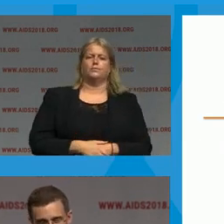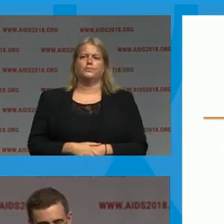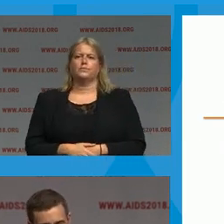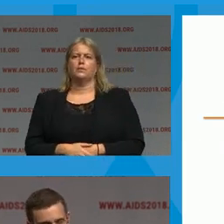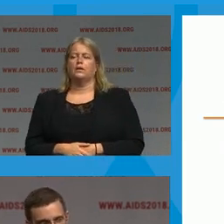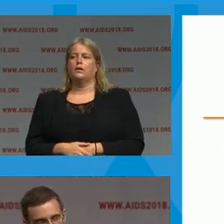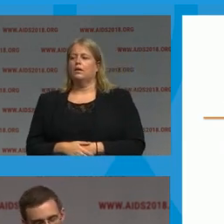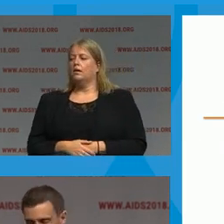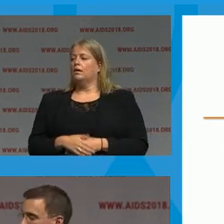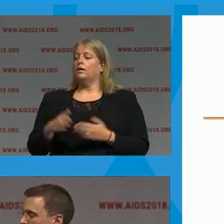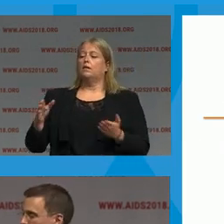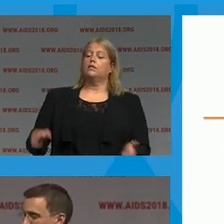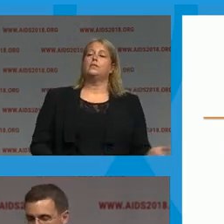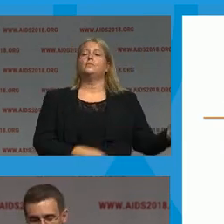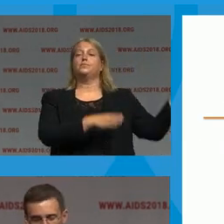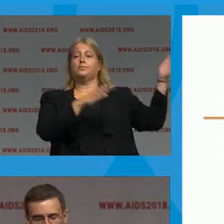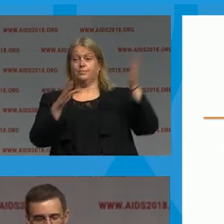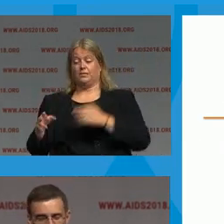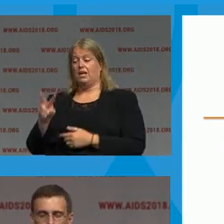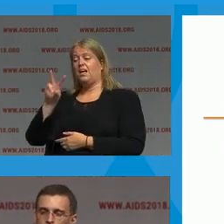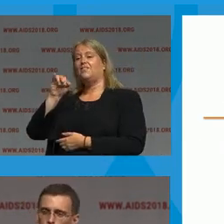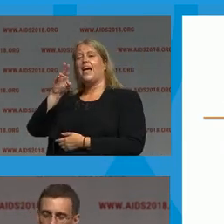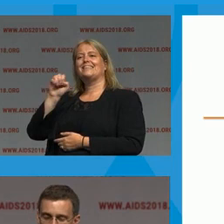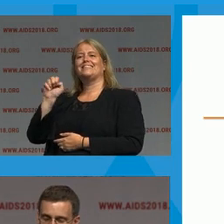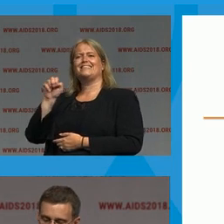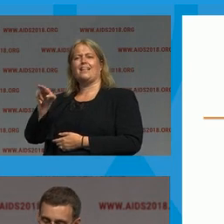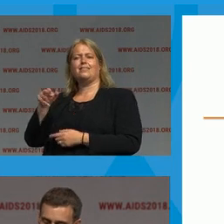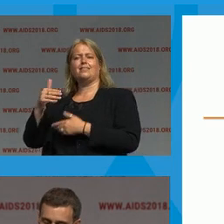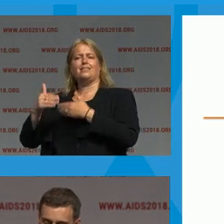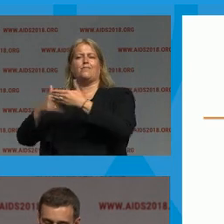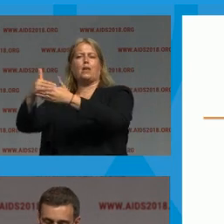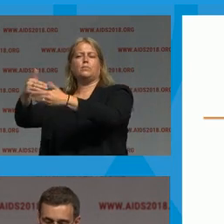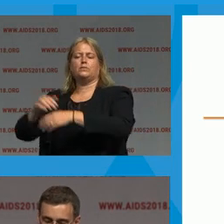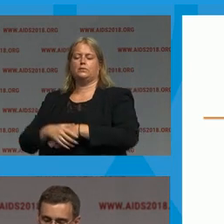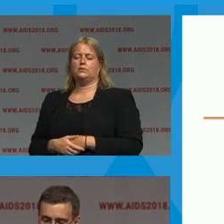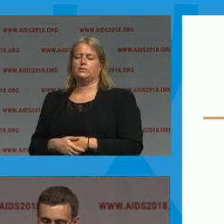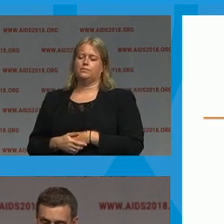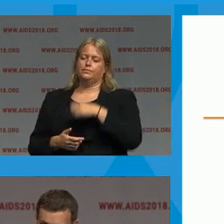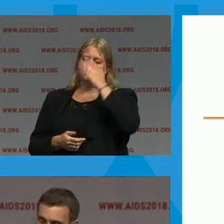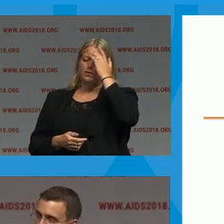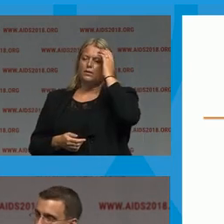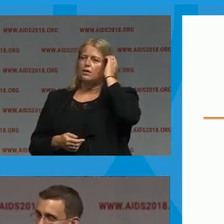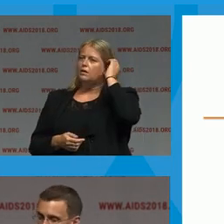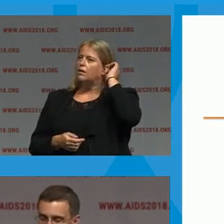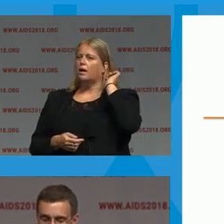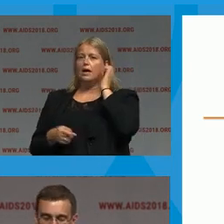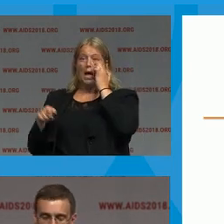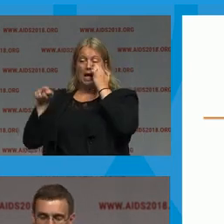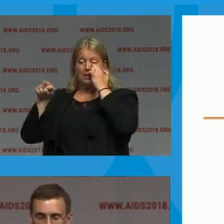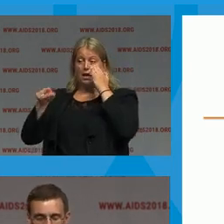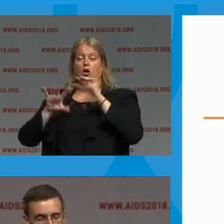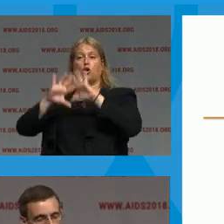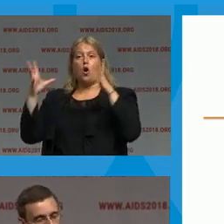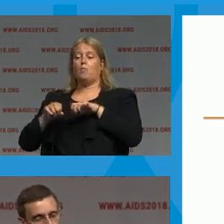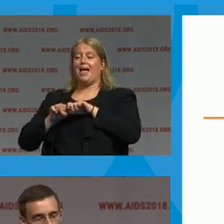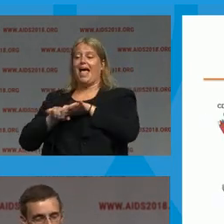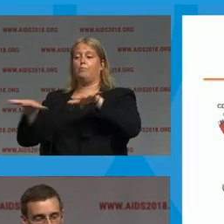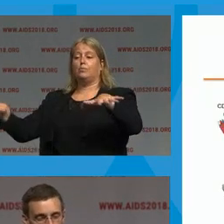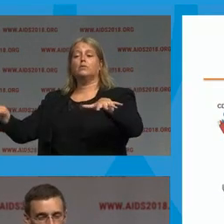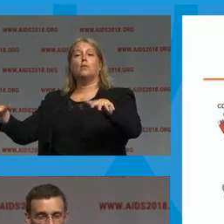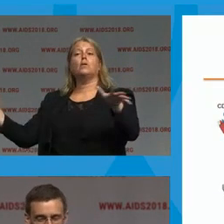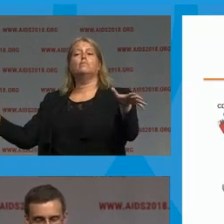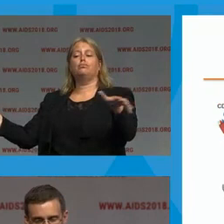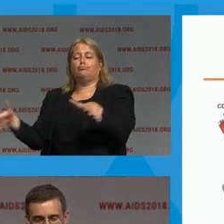With that, I'll switch and talk about HIV vaccine development, which is really the way that we're going to curb the global epidemic by preventing new people from